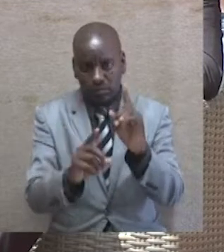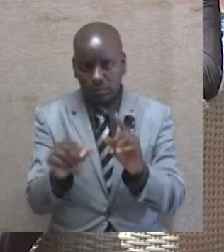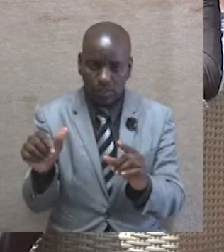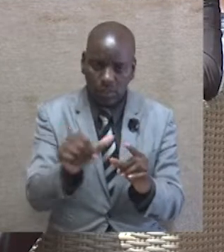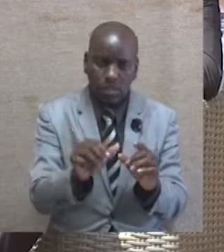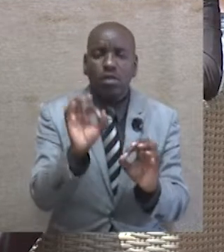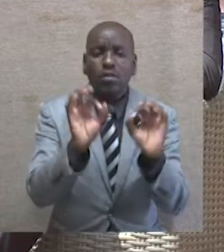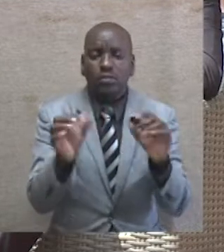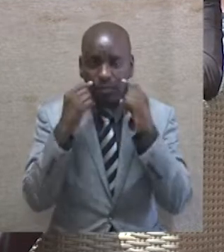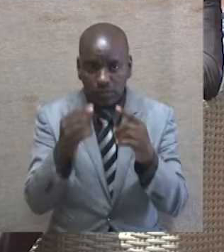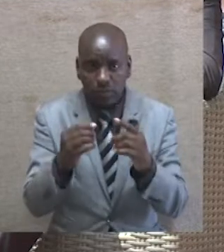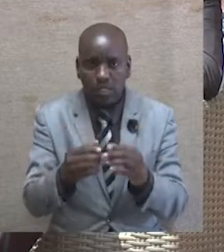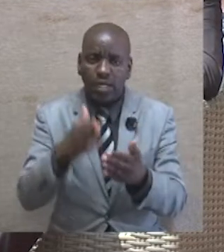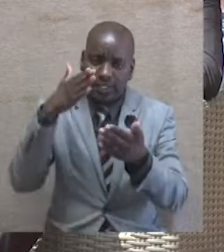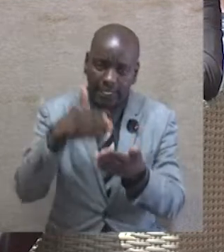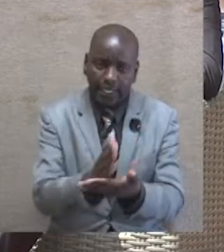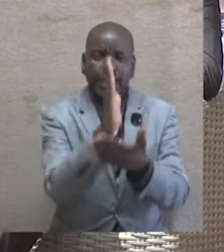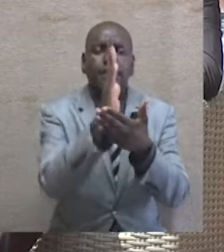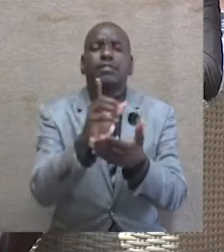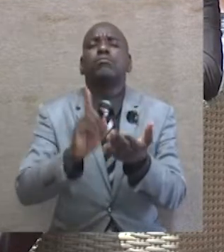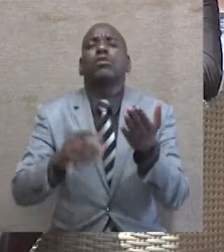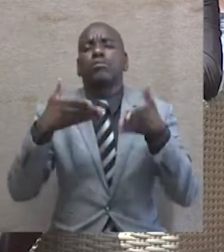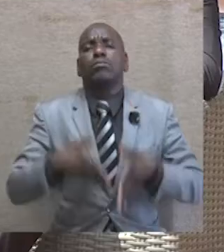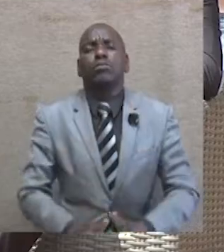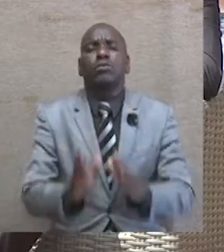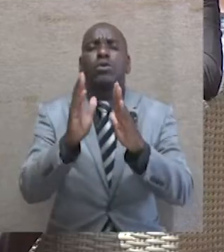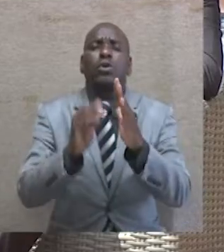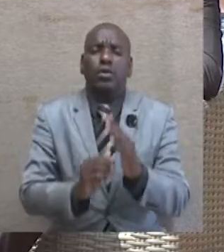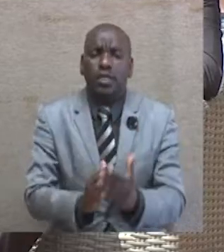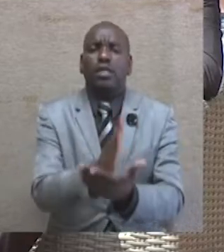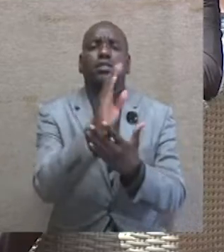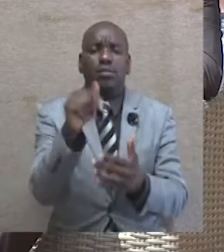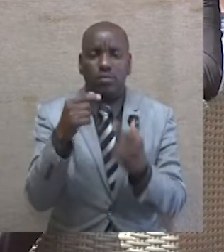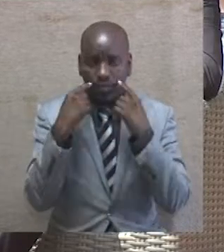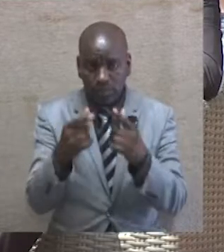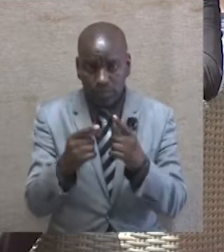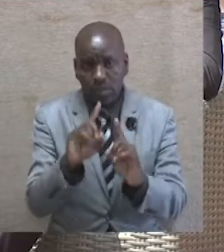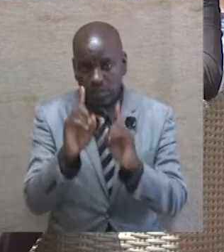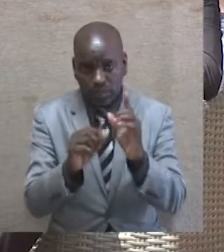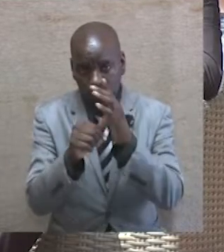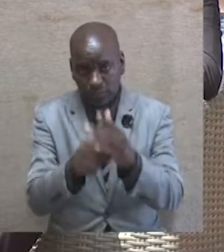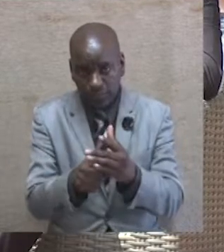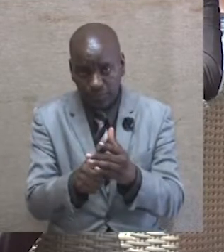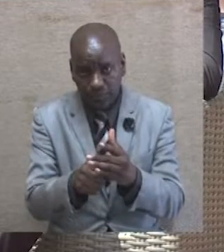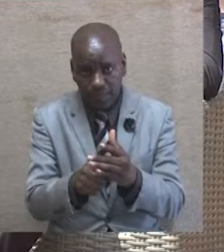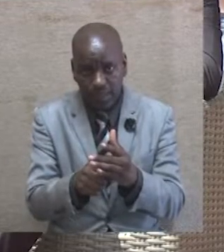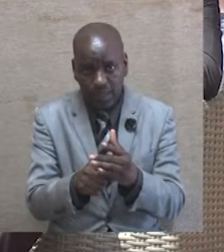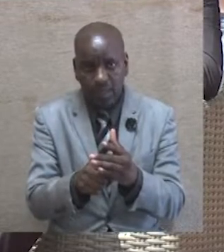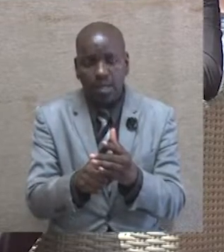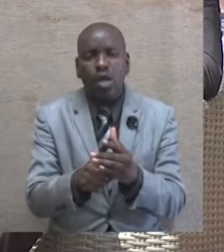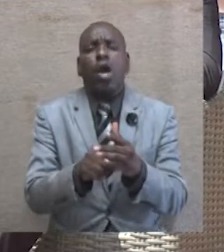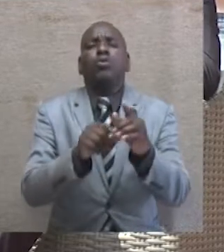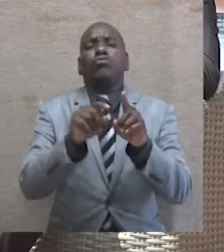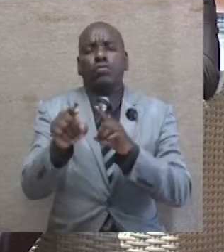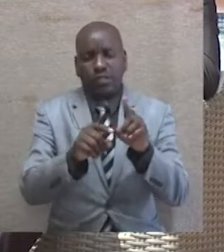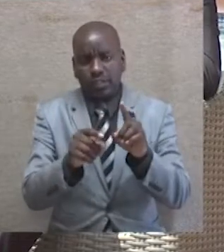of inalienability, whereby we're talking of the rights from birth. A person has got those rights. Then indivisibility, they need to